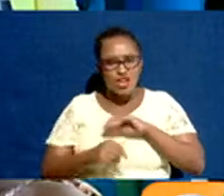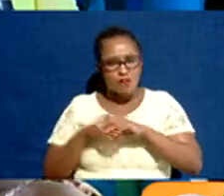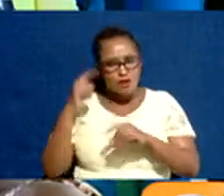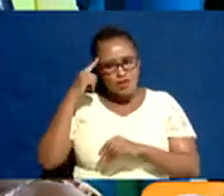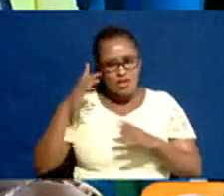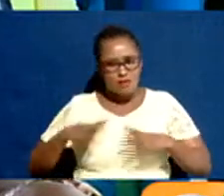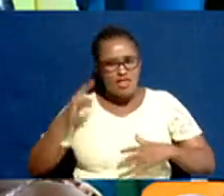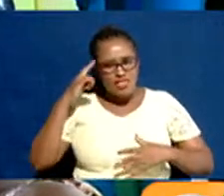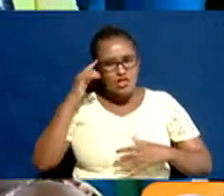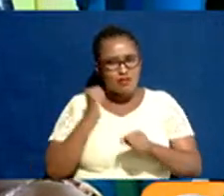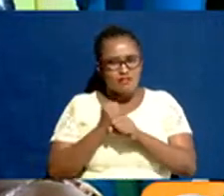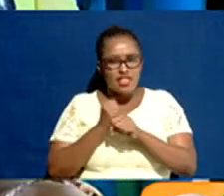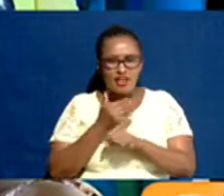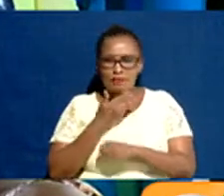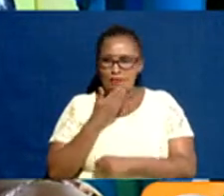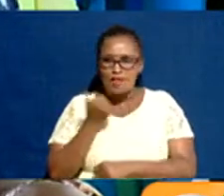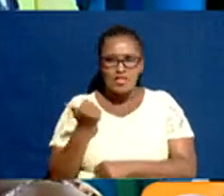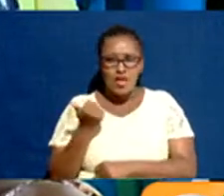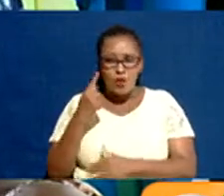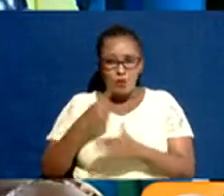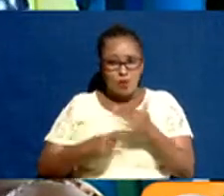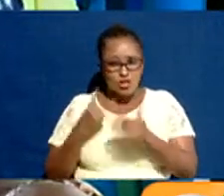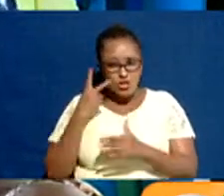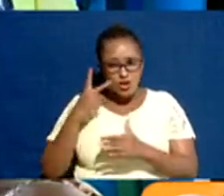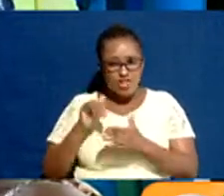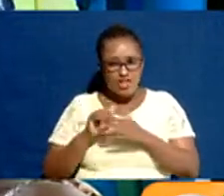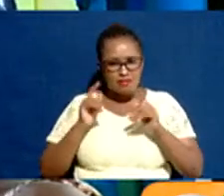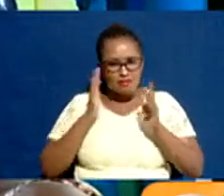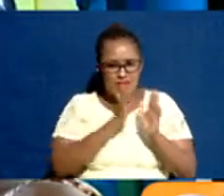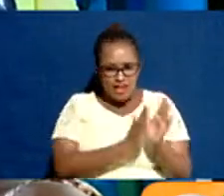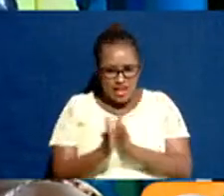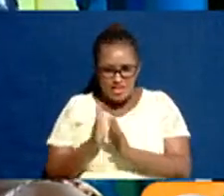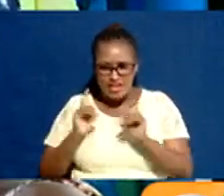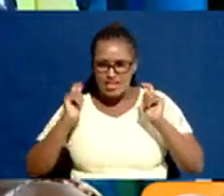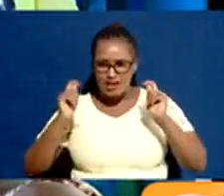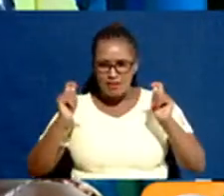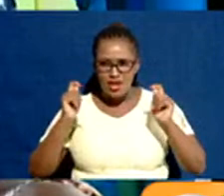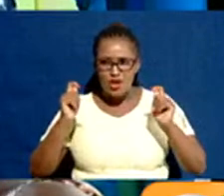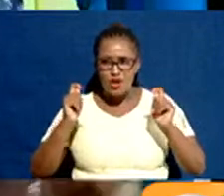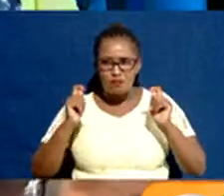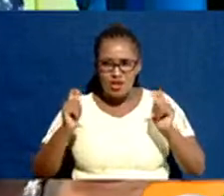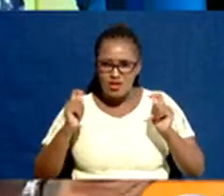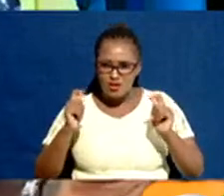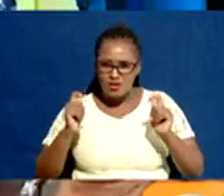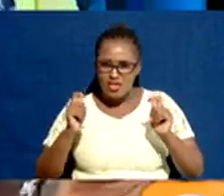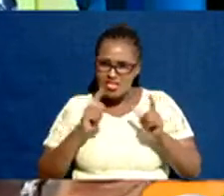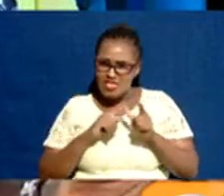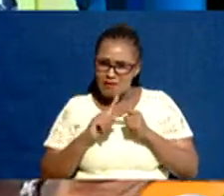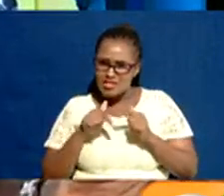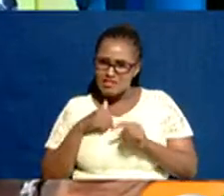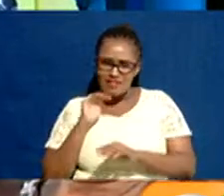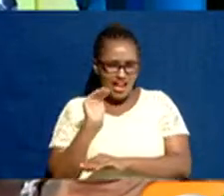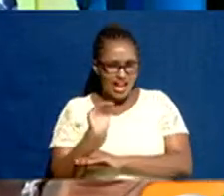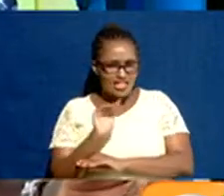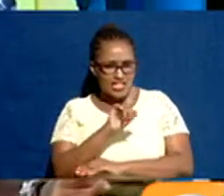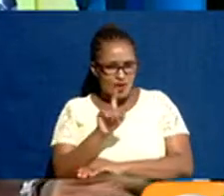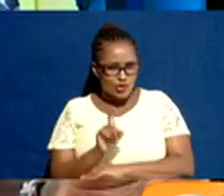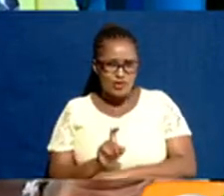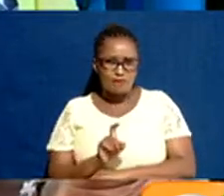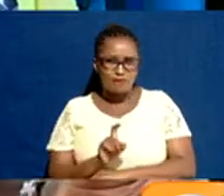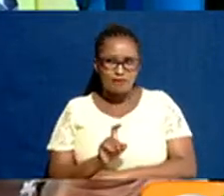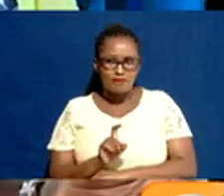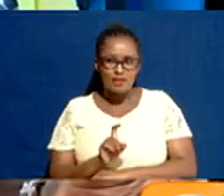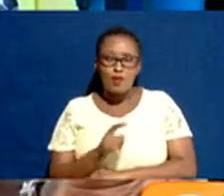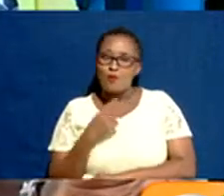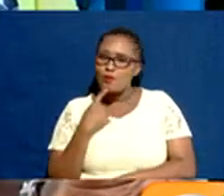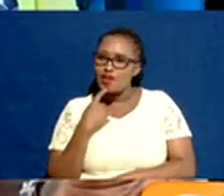well. So when I see these Maandamano characters making noise at us, the question I'm asking is one. They are